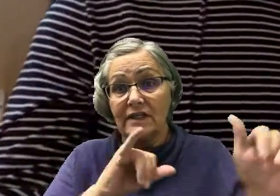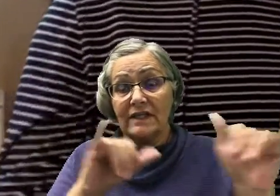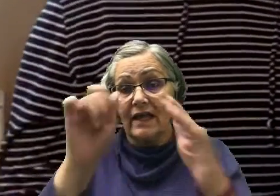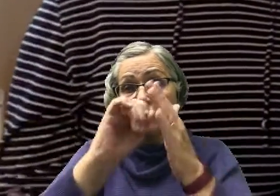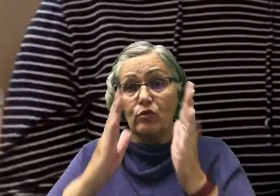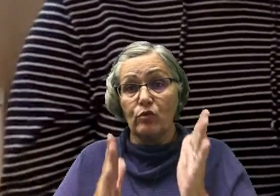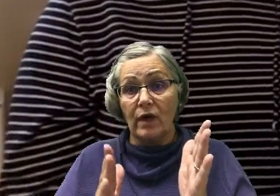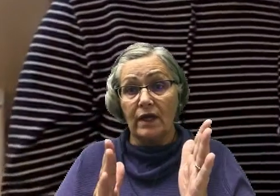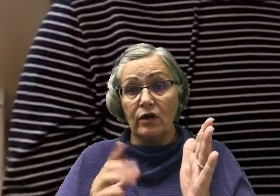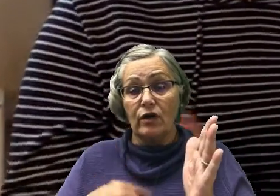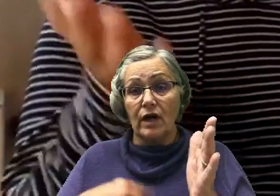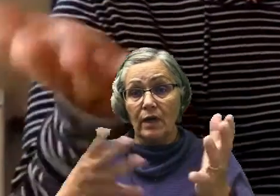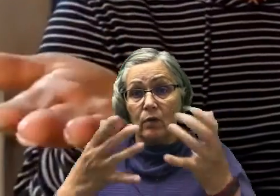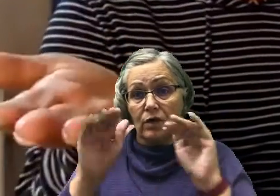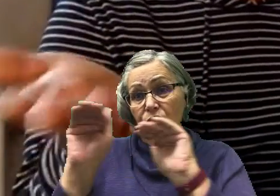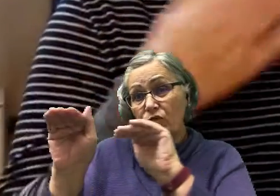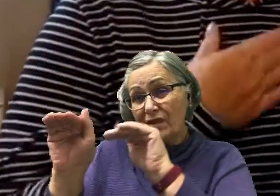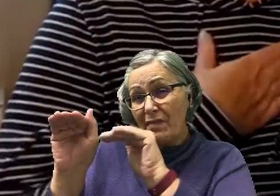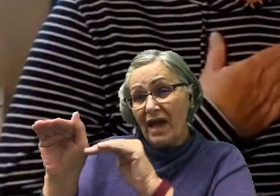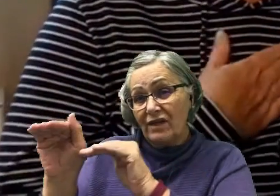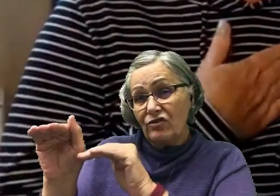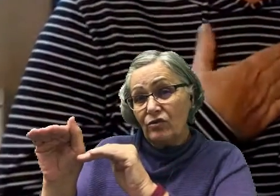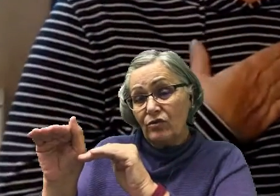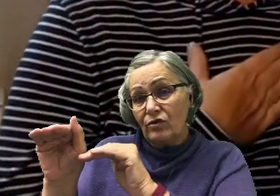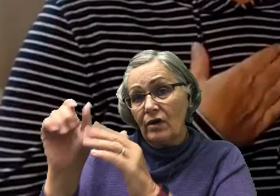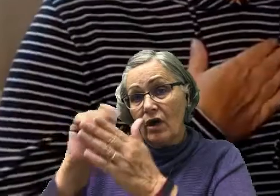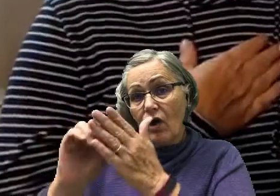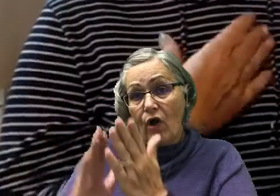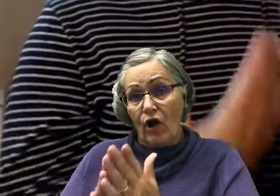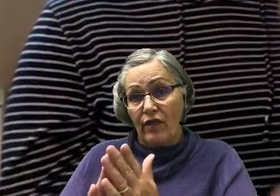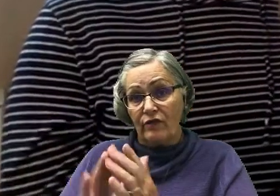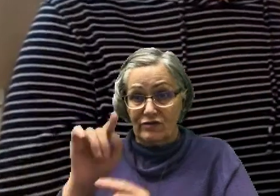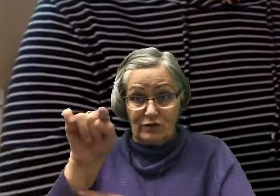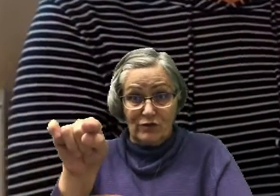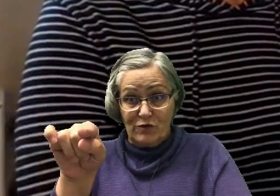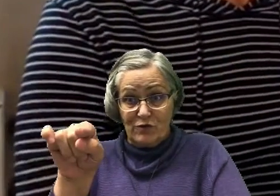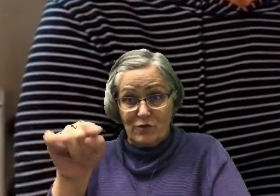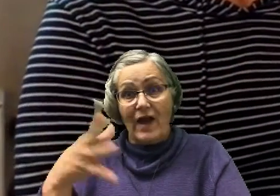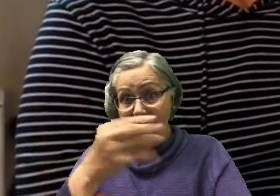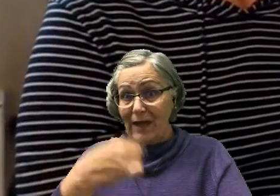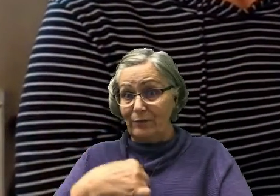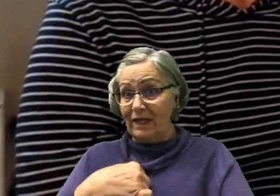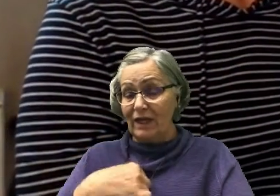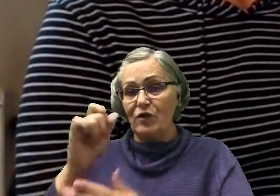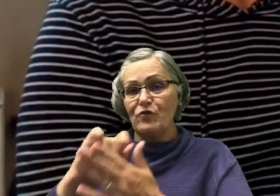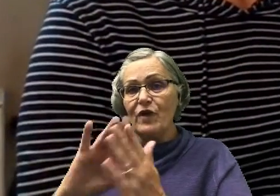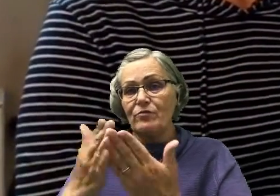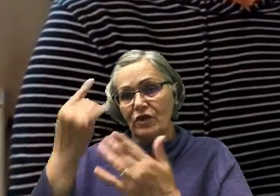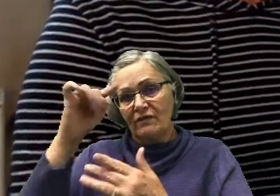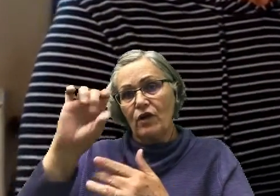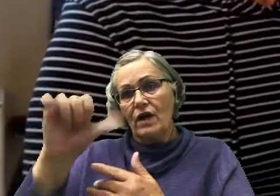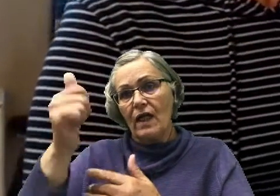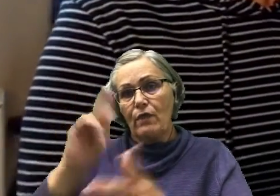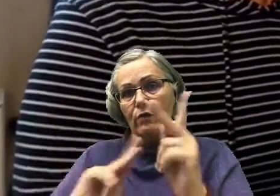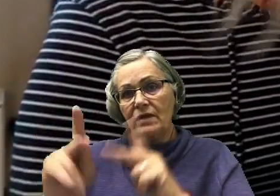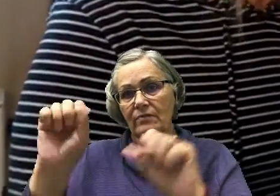that authors, that's you, that's me, write books for others to read, don't we? Okay?